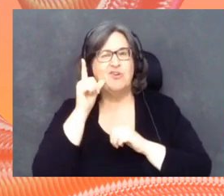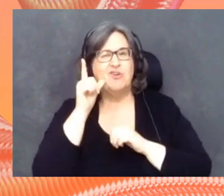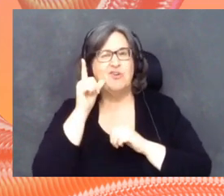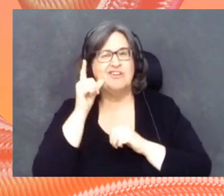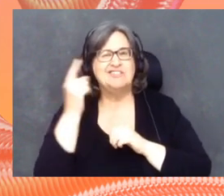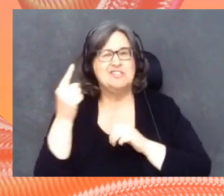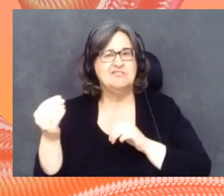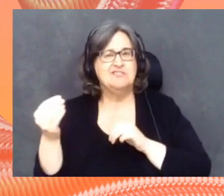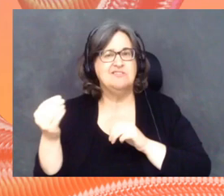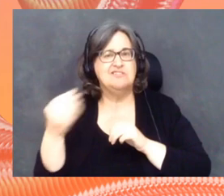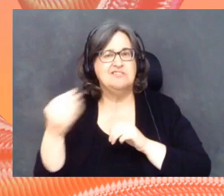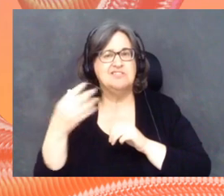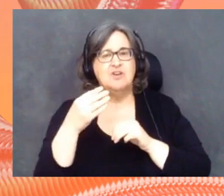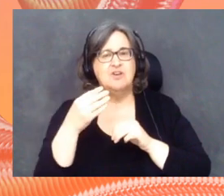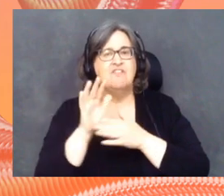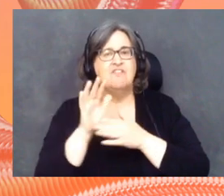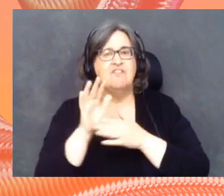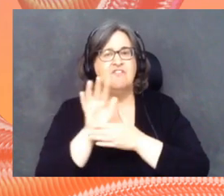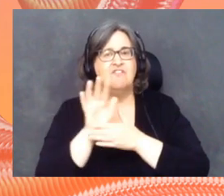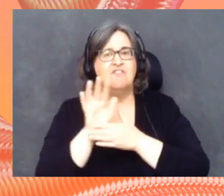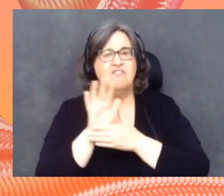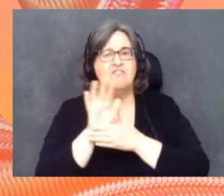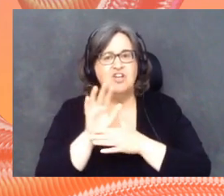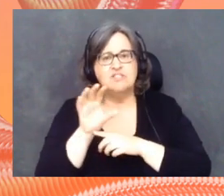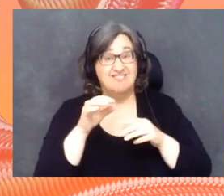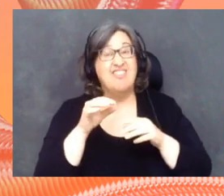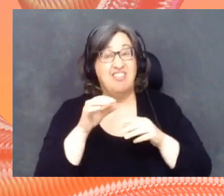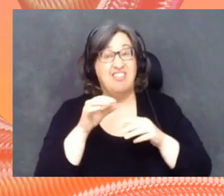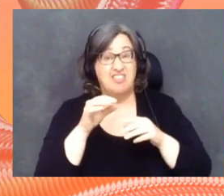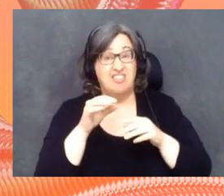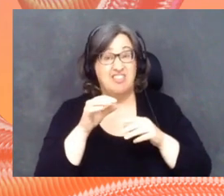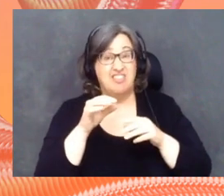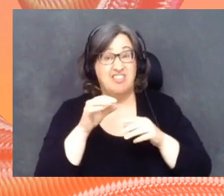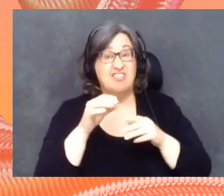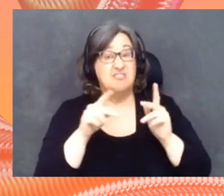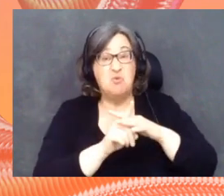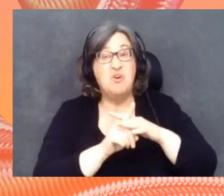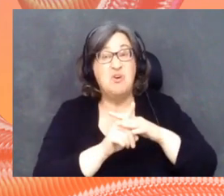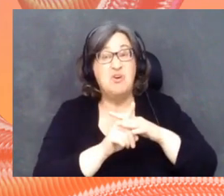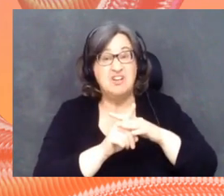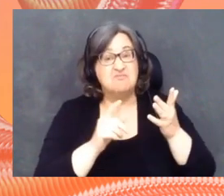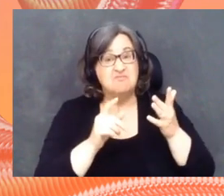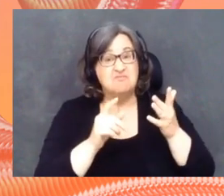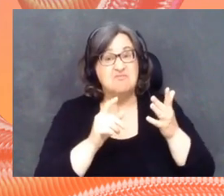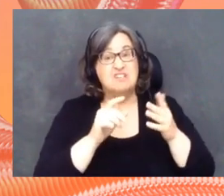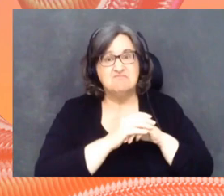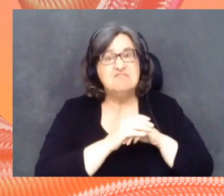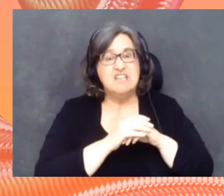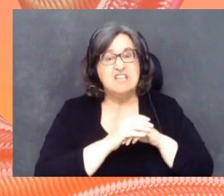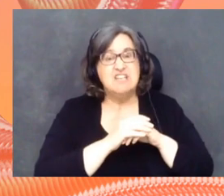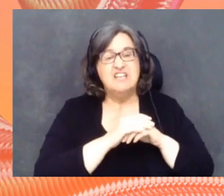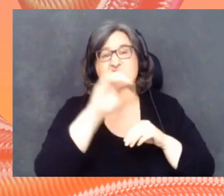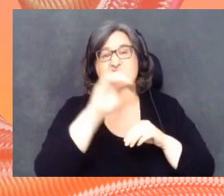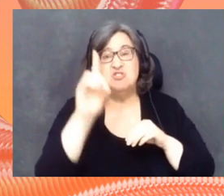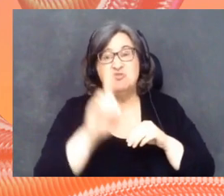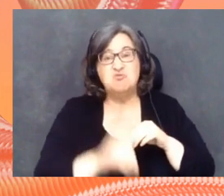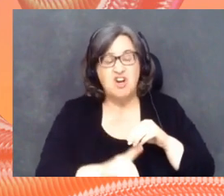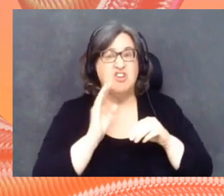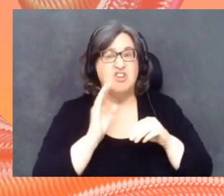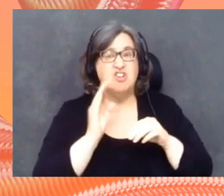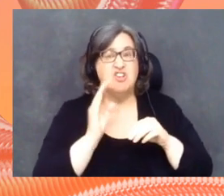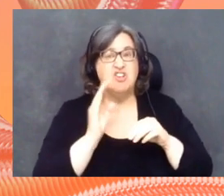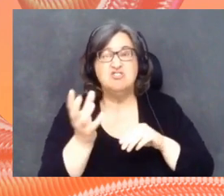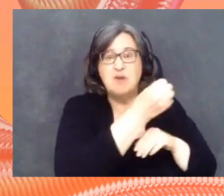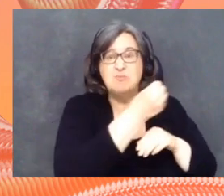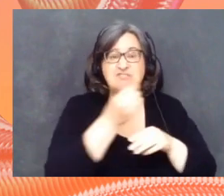up in Detroit and starting to snatch people off the streets. And like, this strategy that's been deployed in the Northwest is spreading. And I